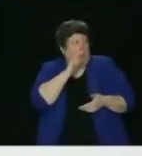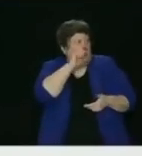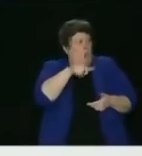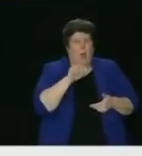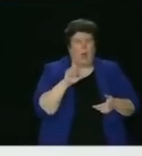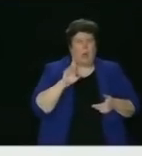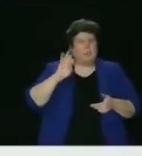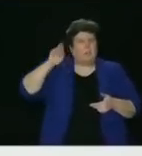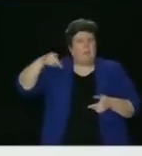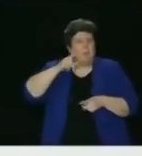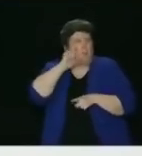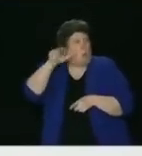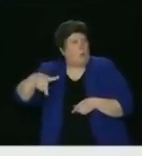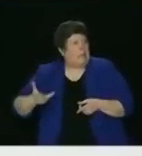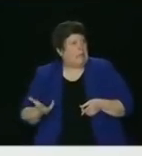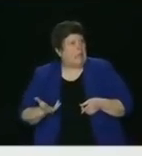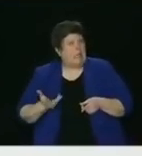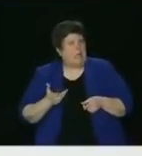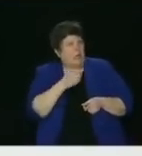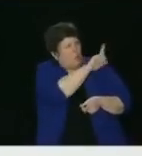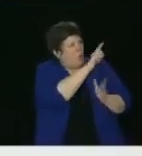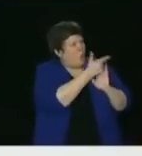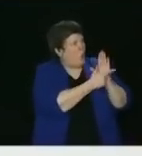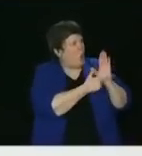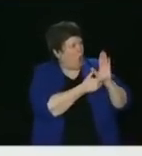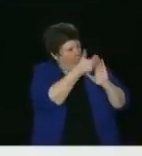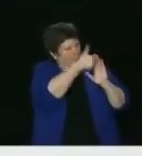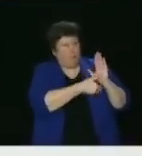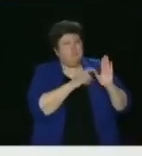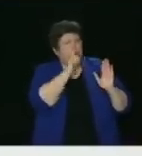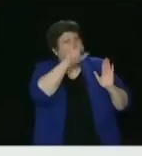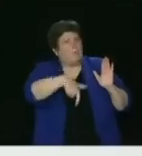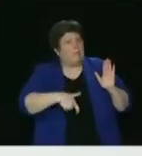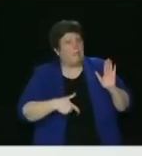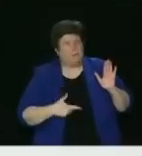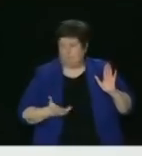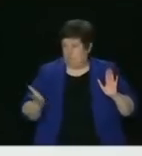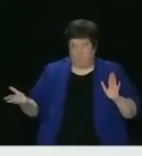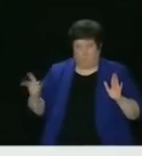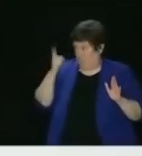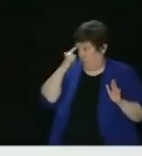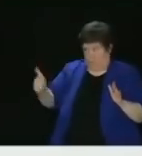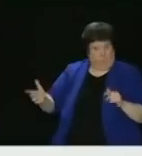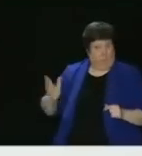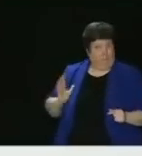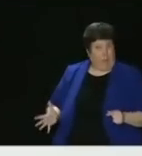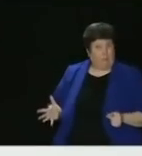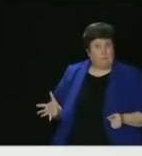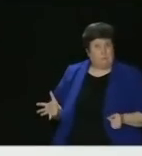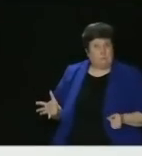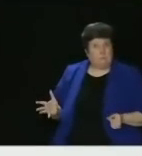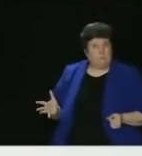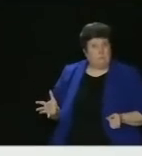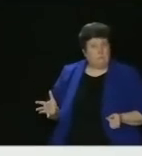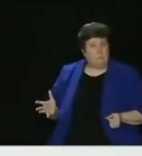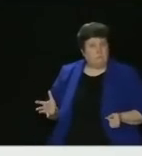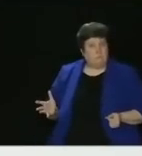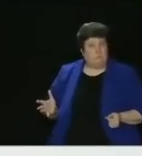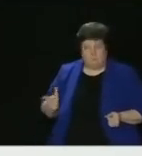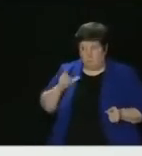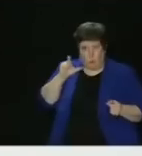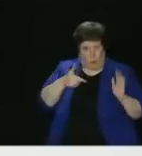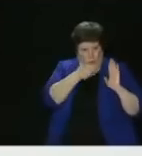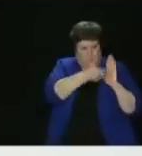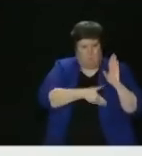support or even the additional tools that we have made available to them, they will not have to use those